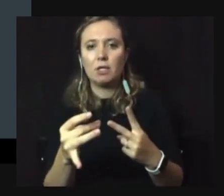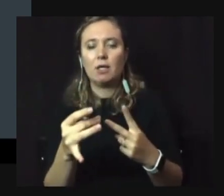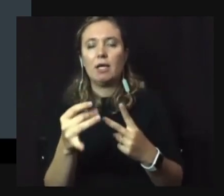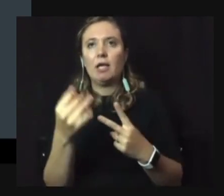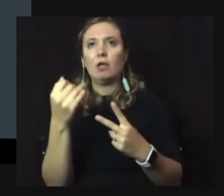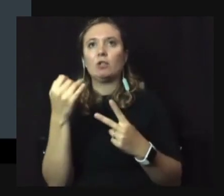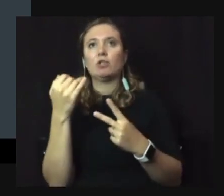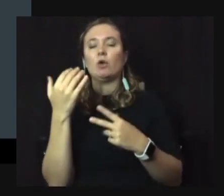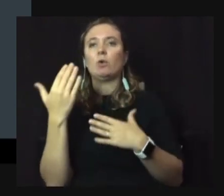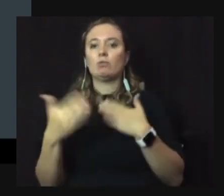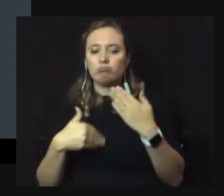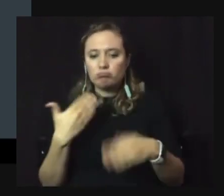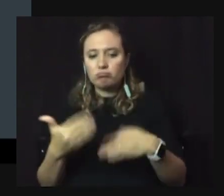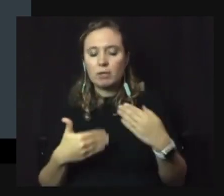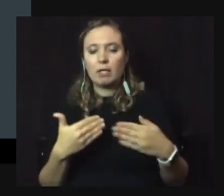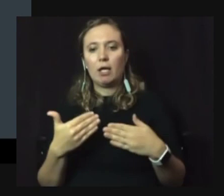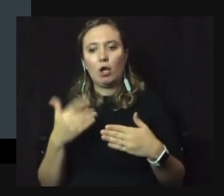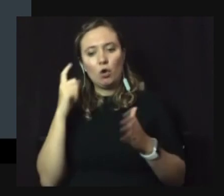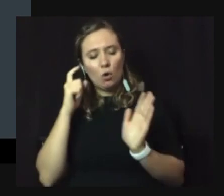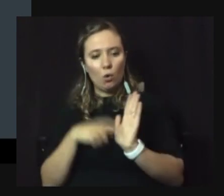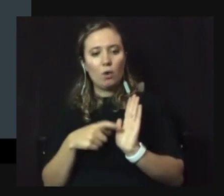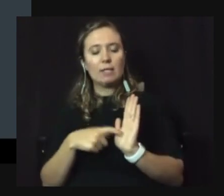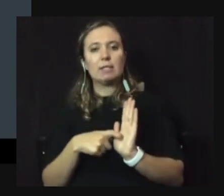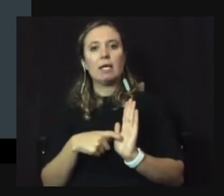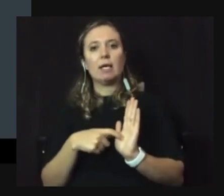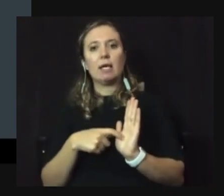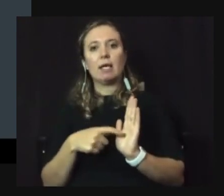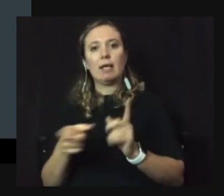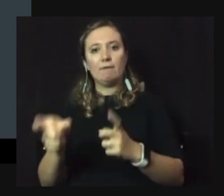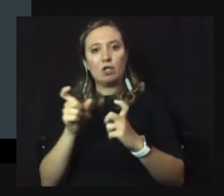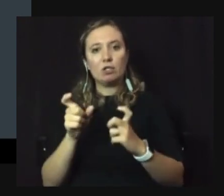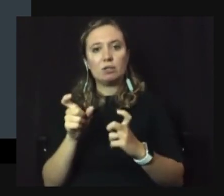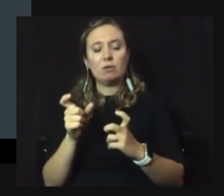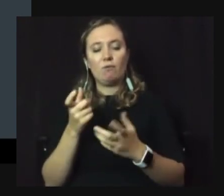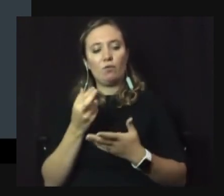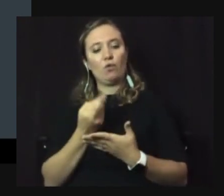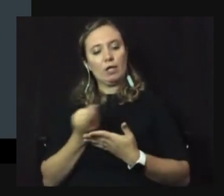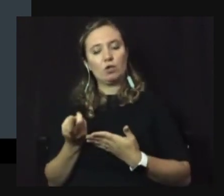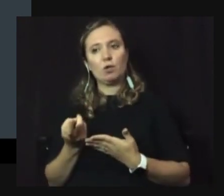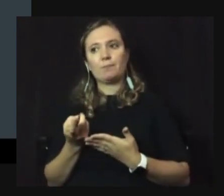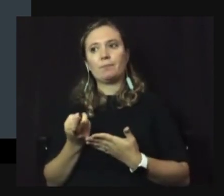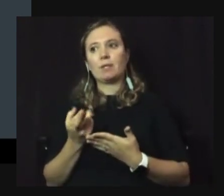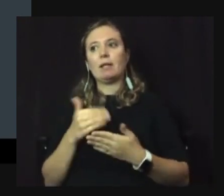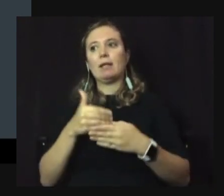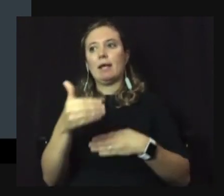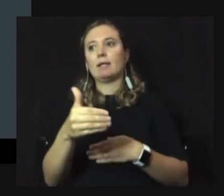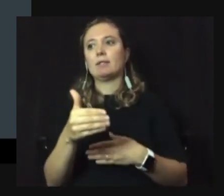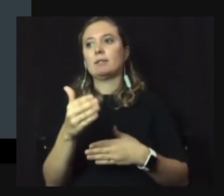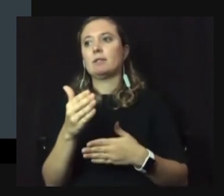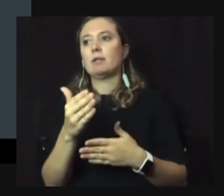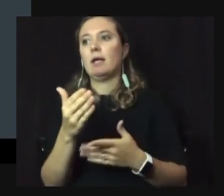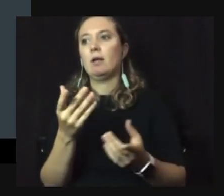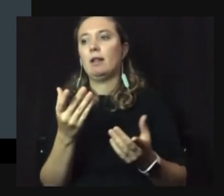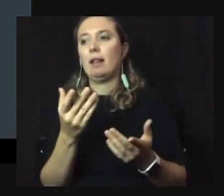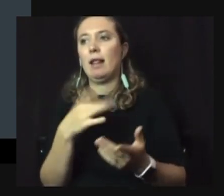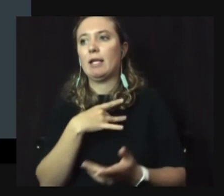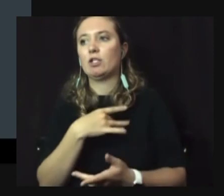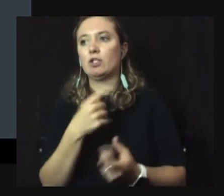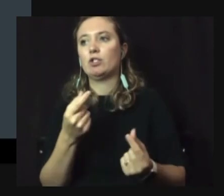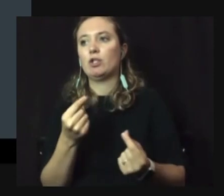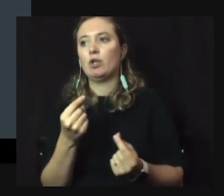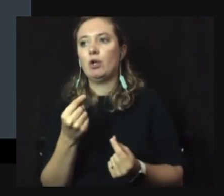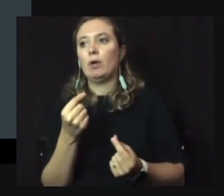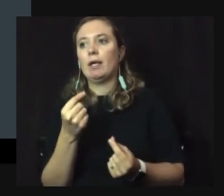and you're resourcing yourself, the second thing that I love to do is pull, it's called empowering